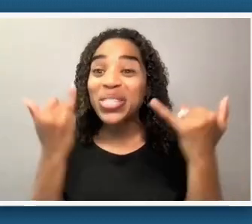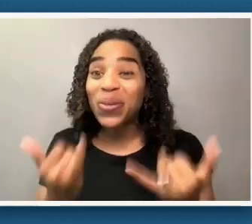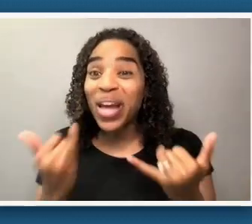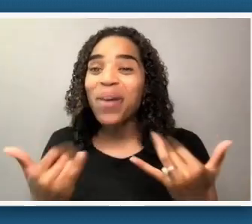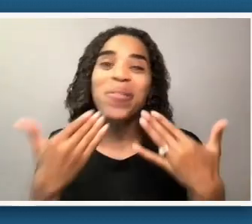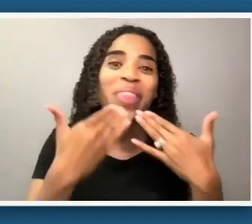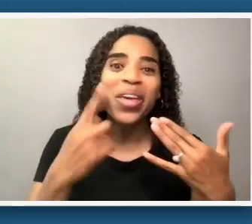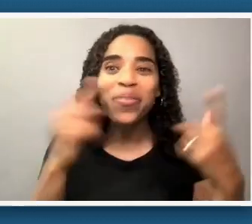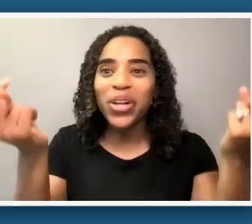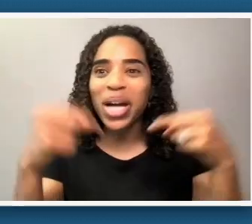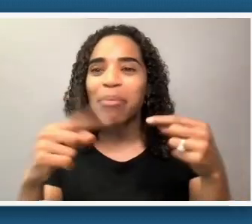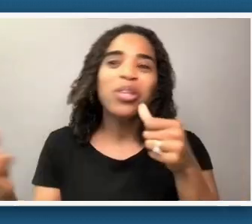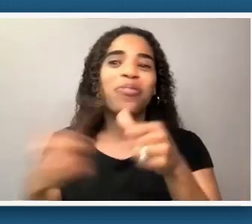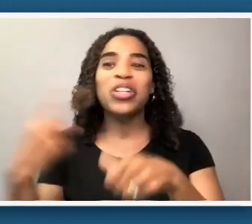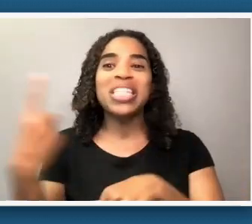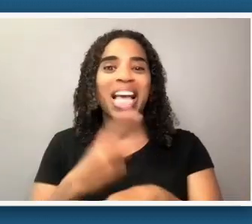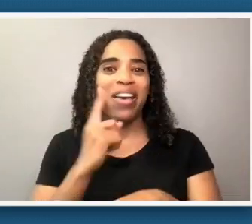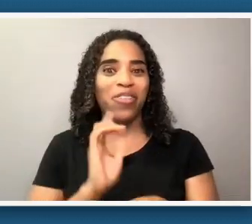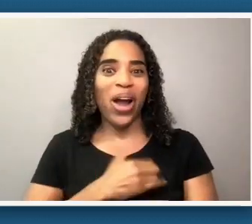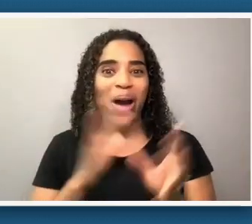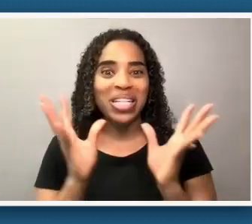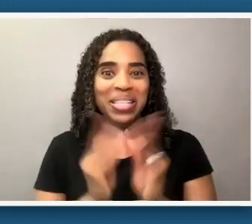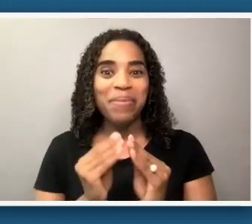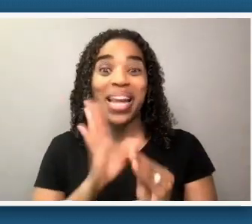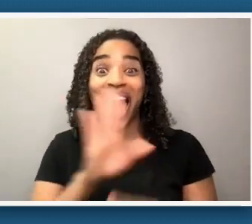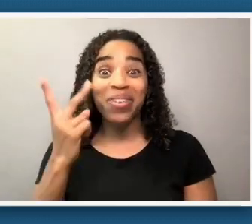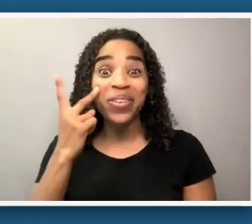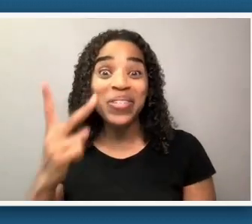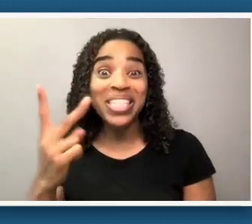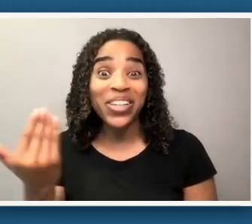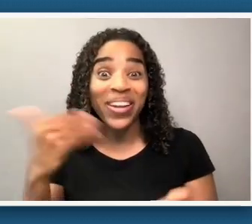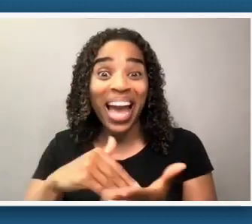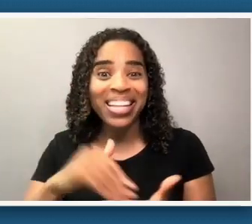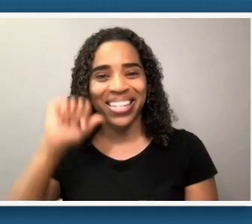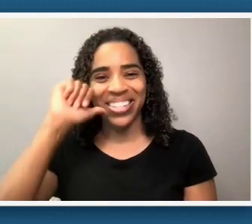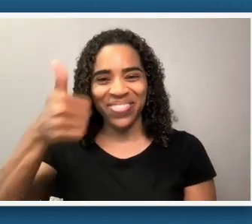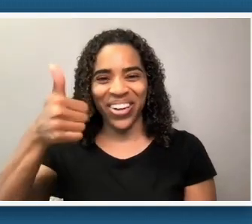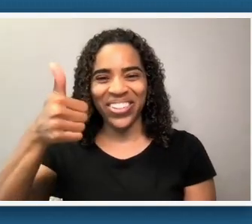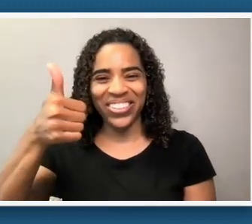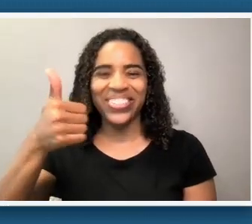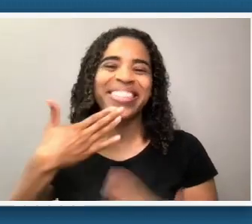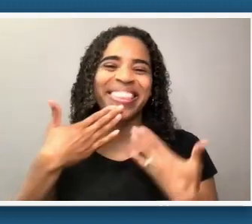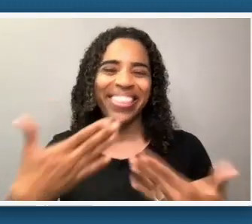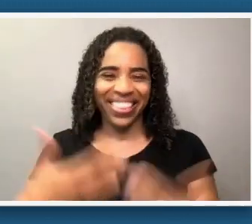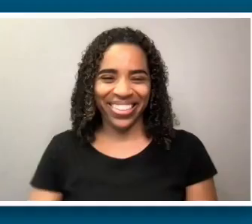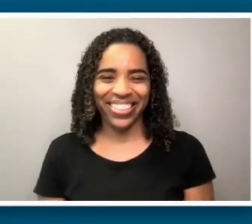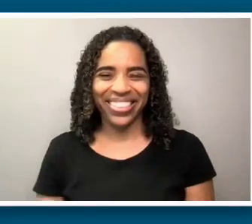for attending the first day of the summit, and we'll see you all again tomorrow. Thank you.